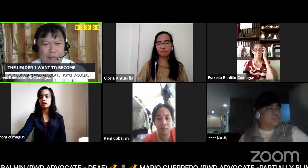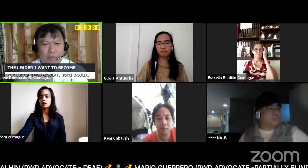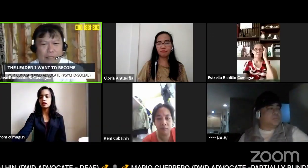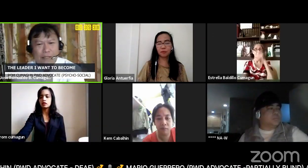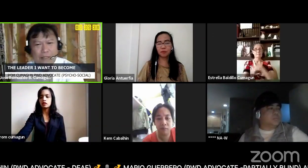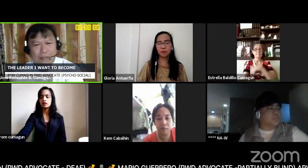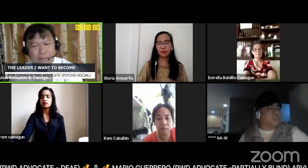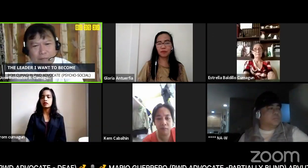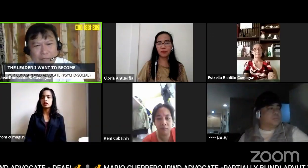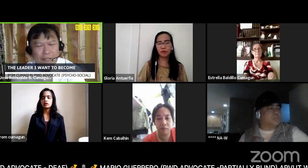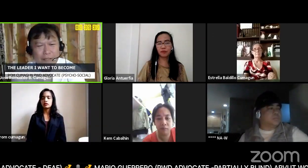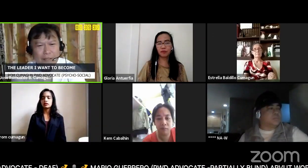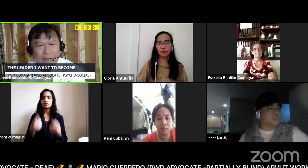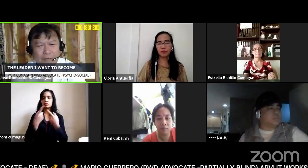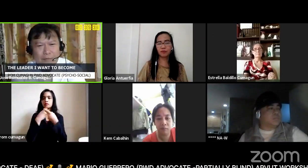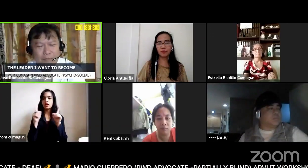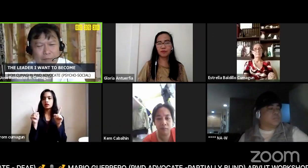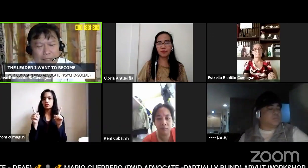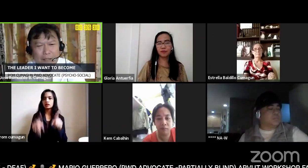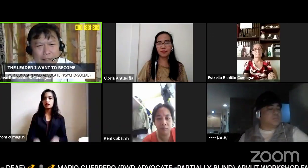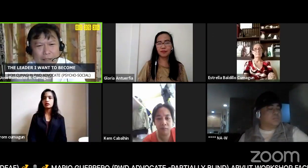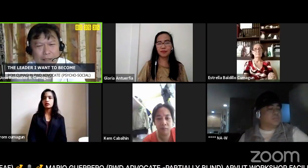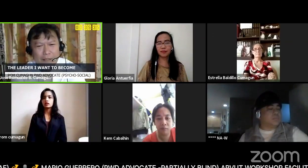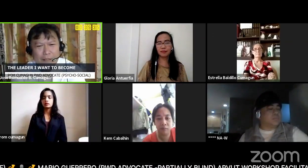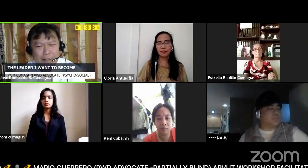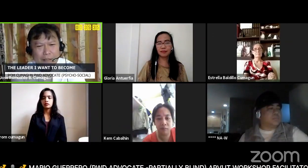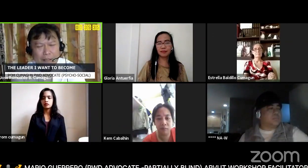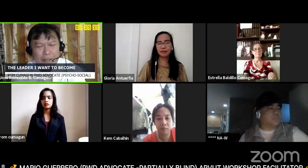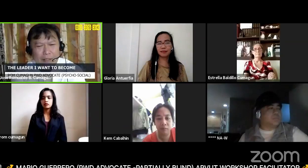and okay, but